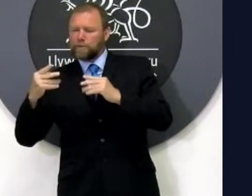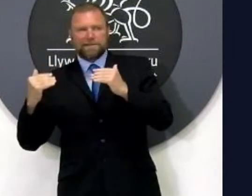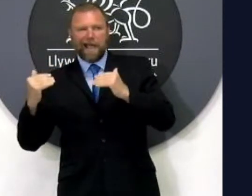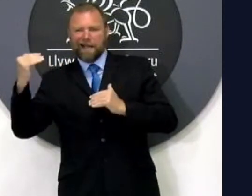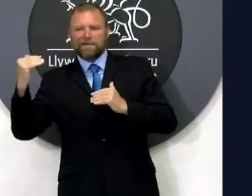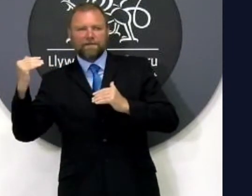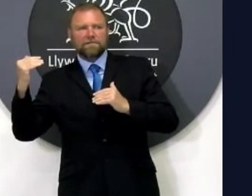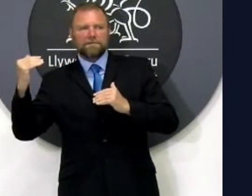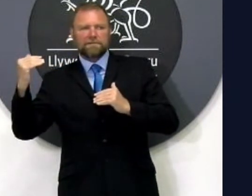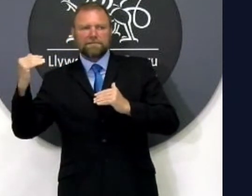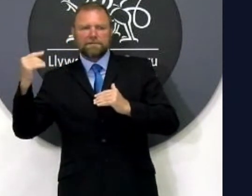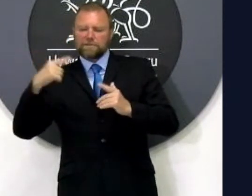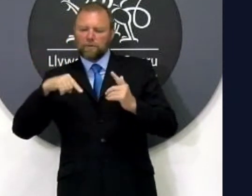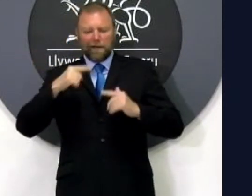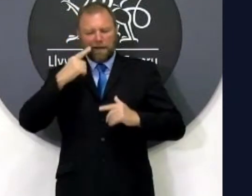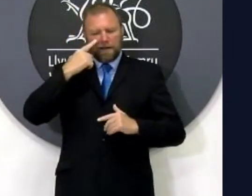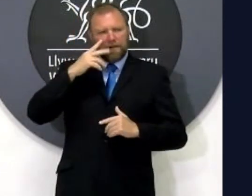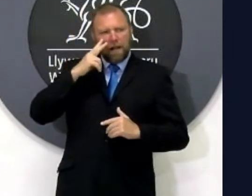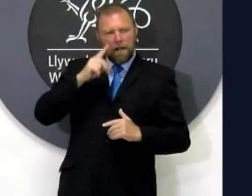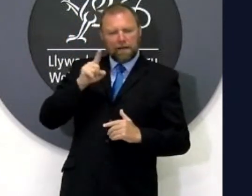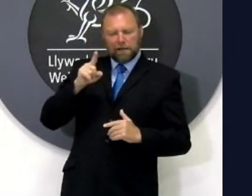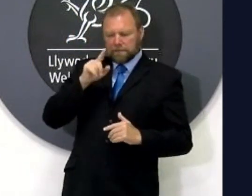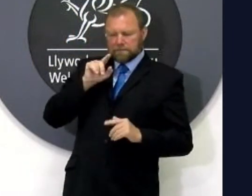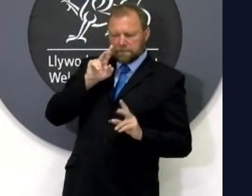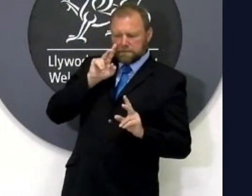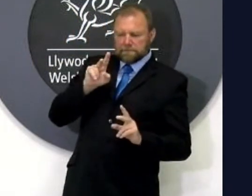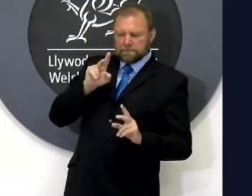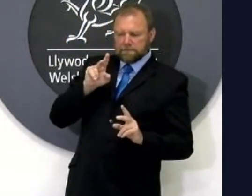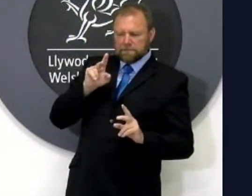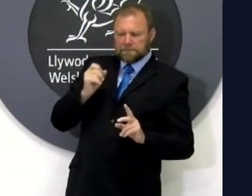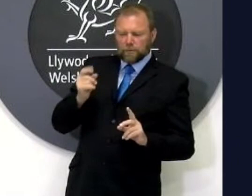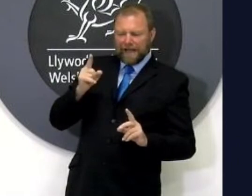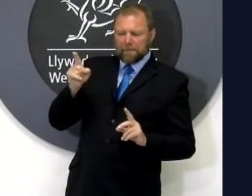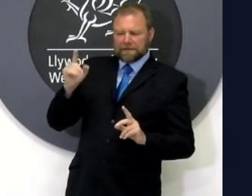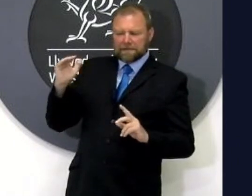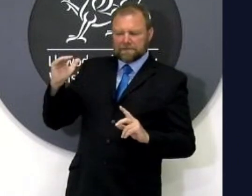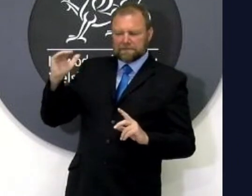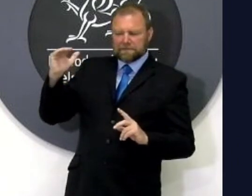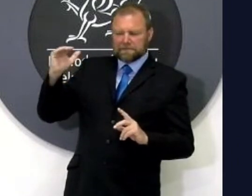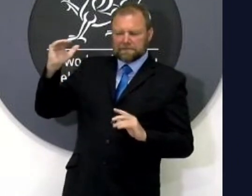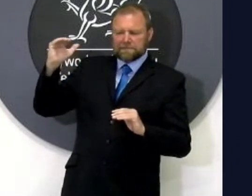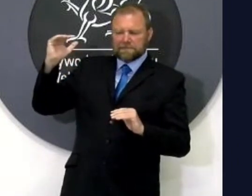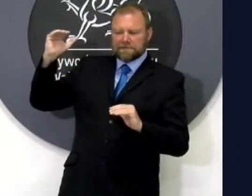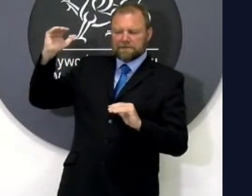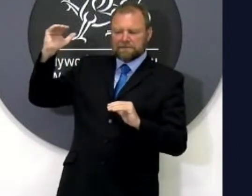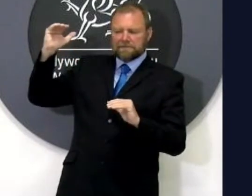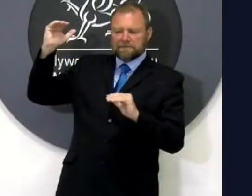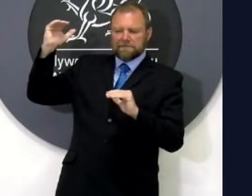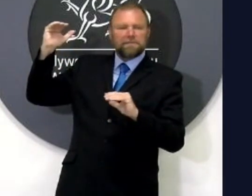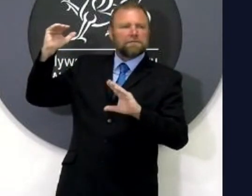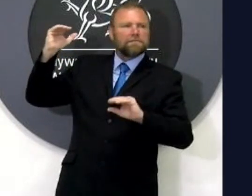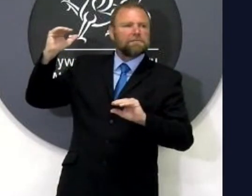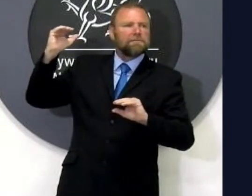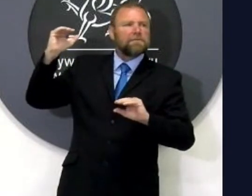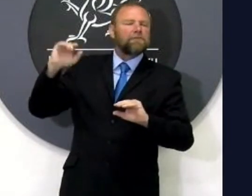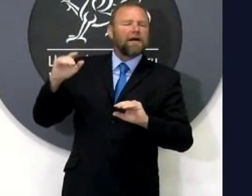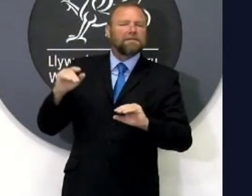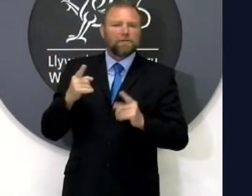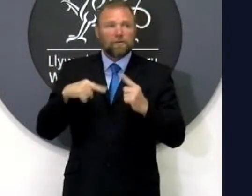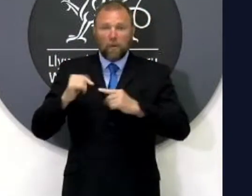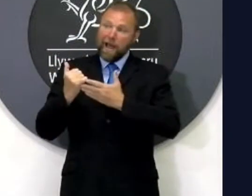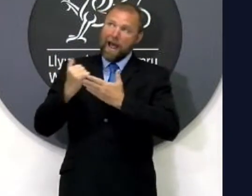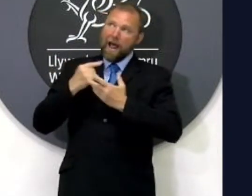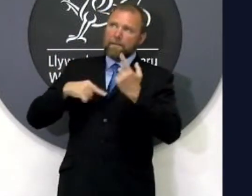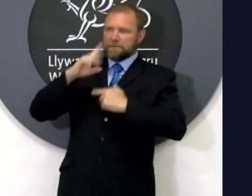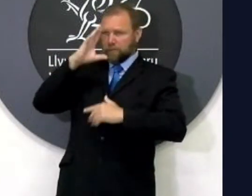increase, we will get a clearer view from across England and indeed in Scotland as to what exactly is going on, and that will help to